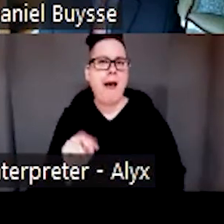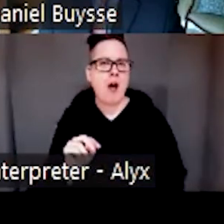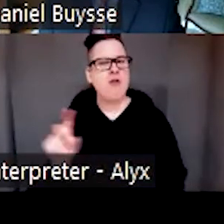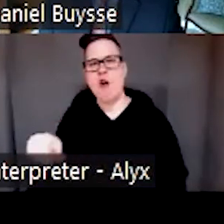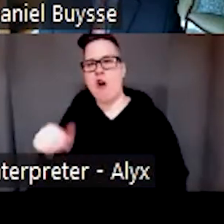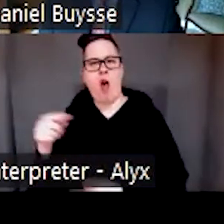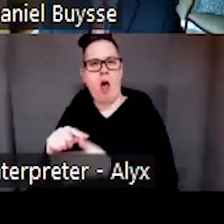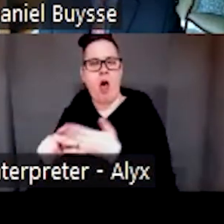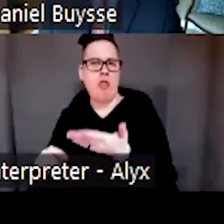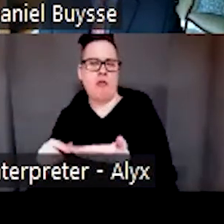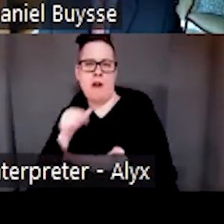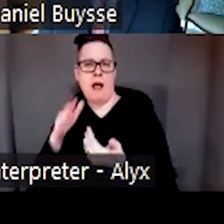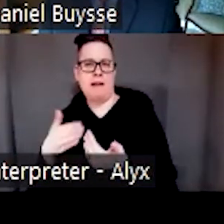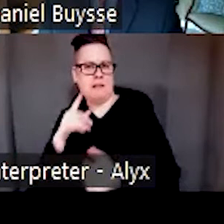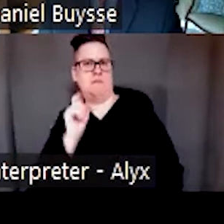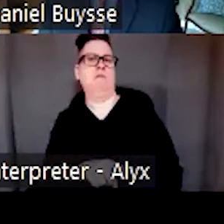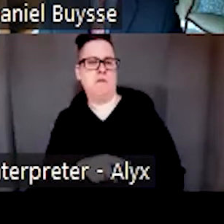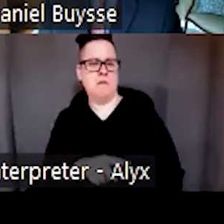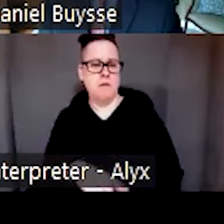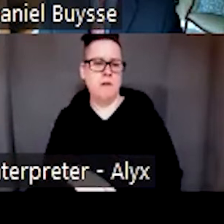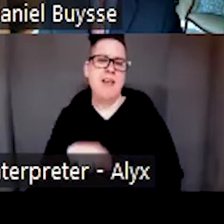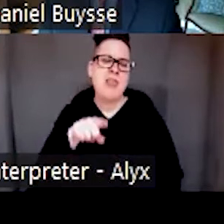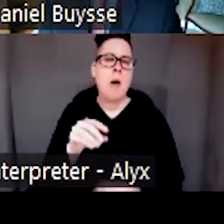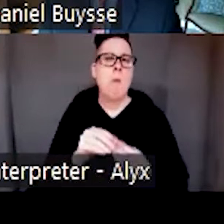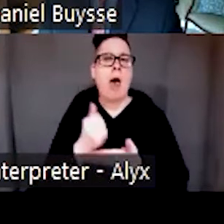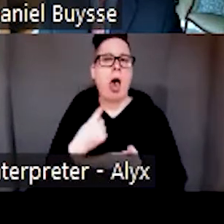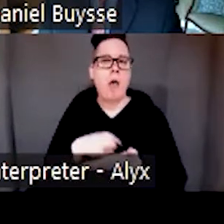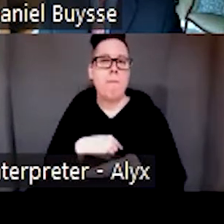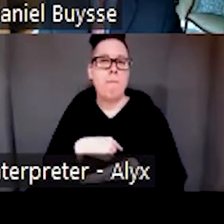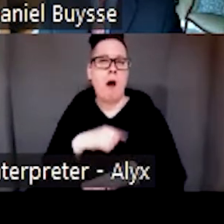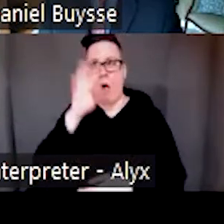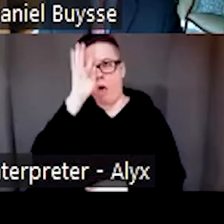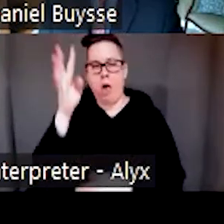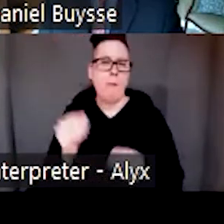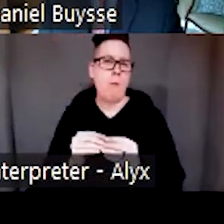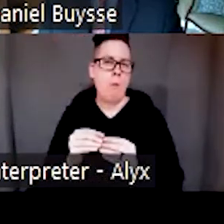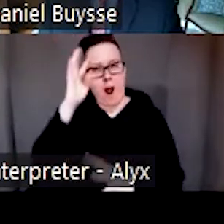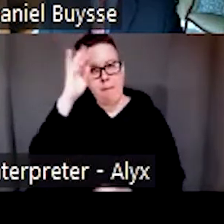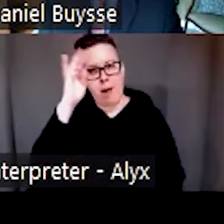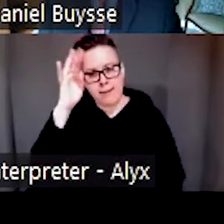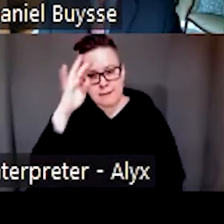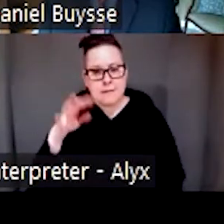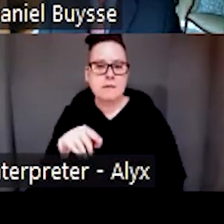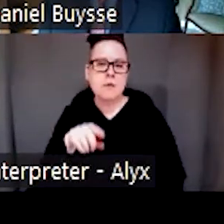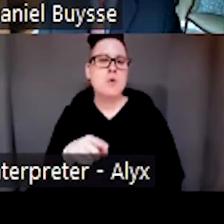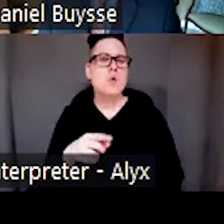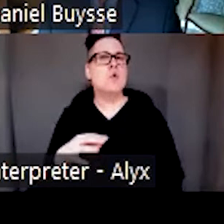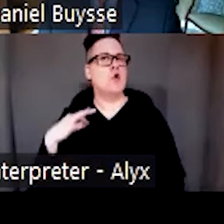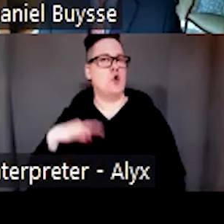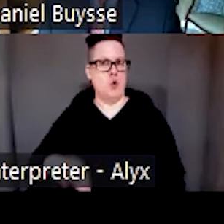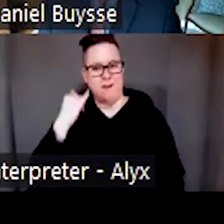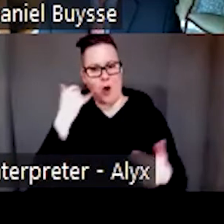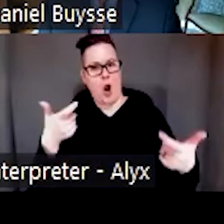techniques. We can think of this really as a hypothesis generating technique, and it's one that's useful for very